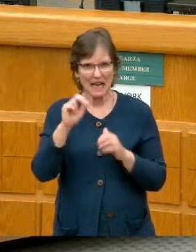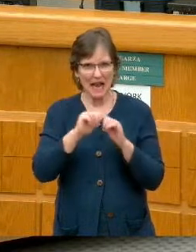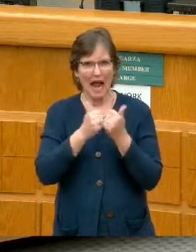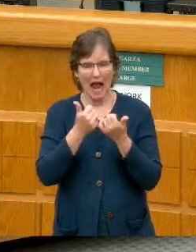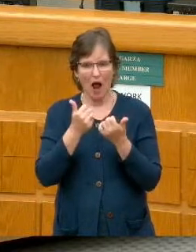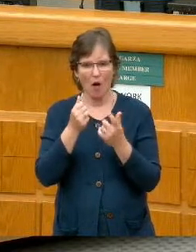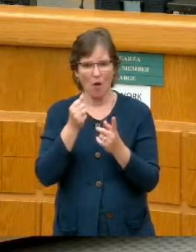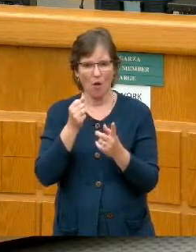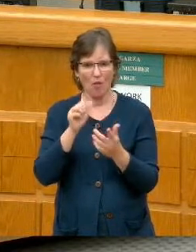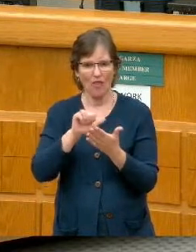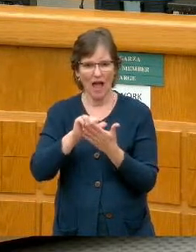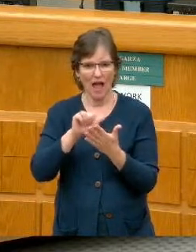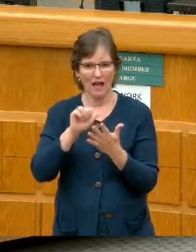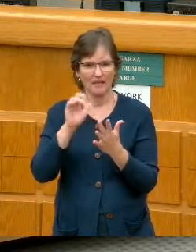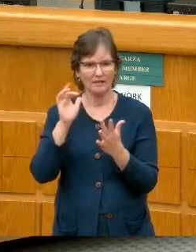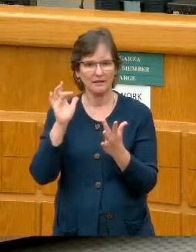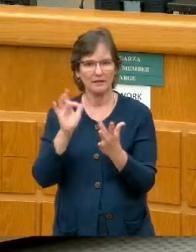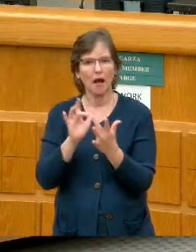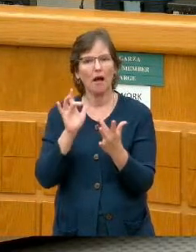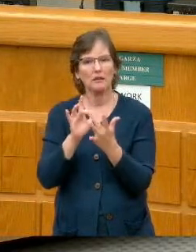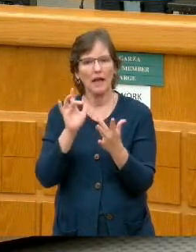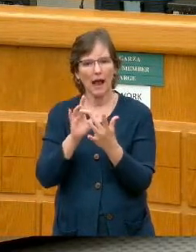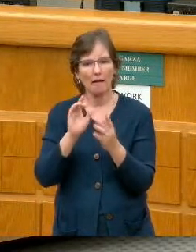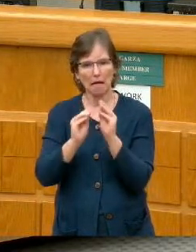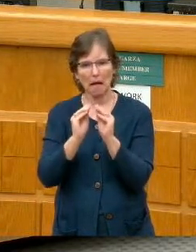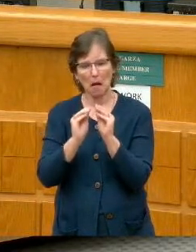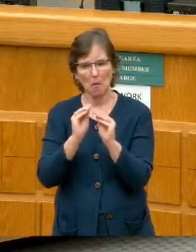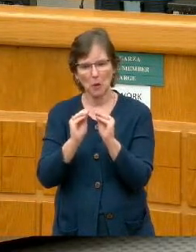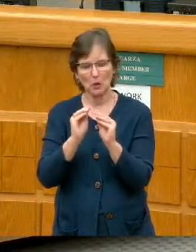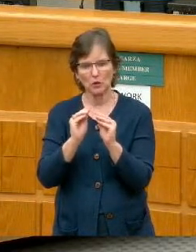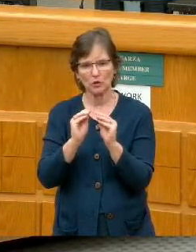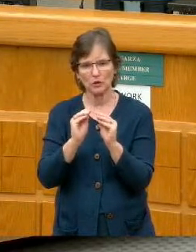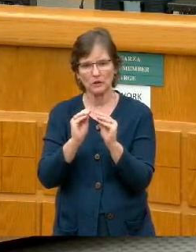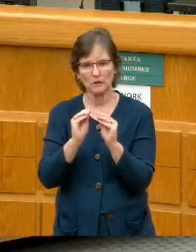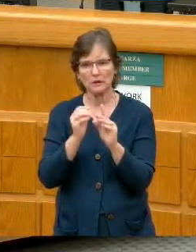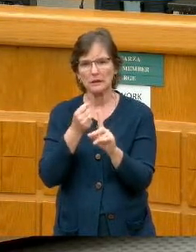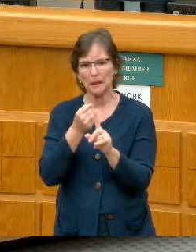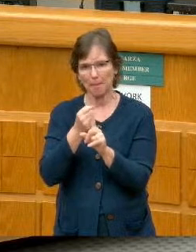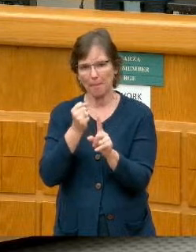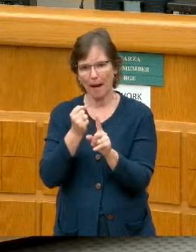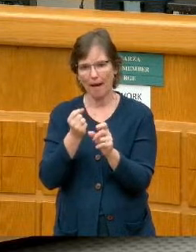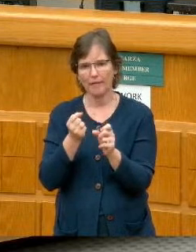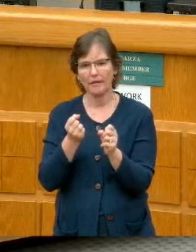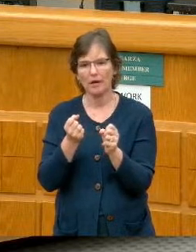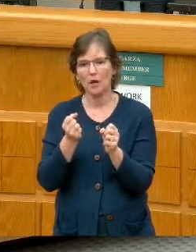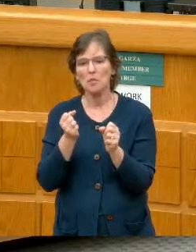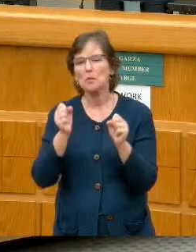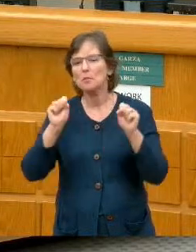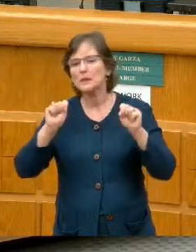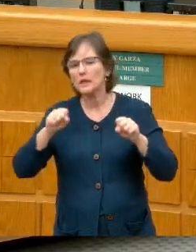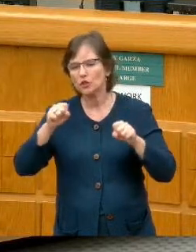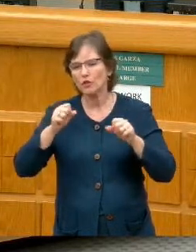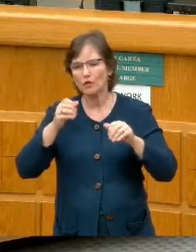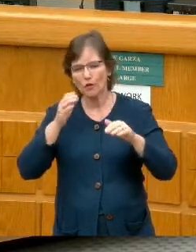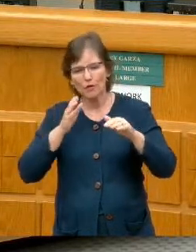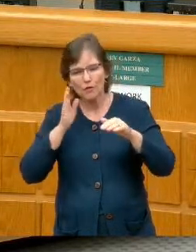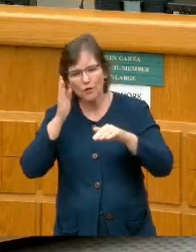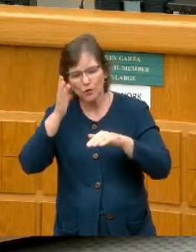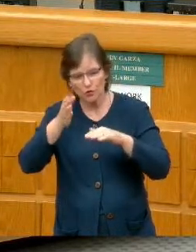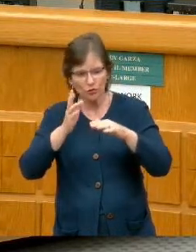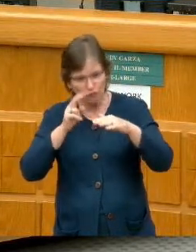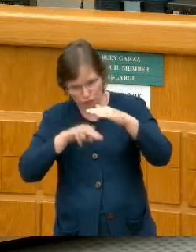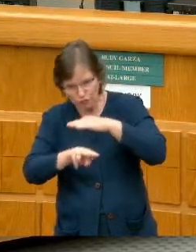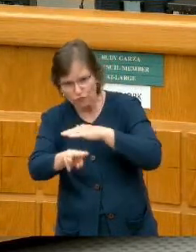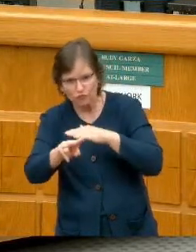essentially, we don't see a whole lot of information here. It's going to tell us the next outbreak is coming from here.